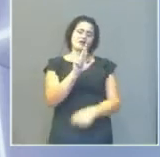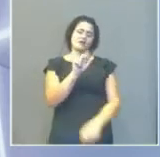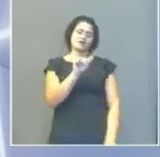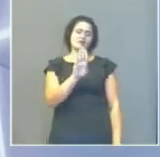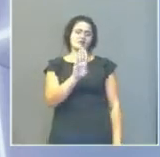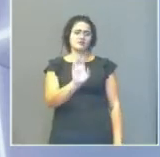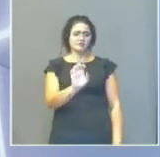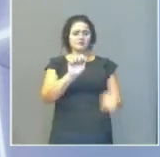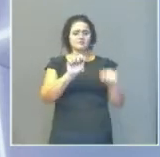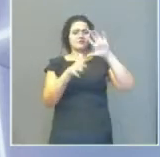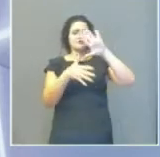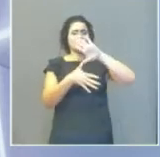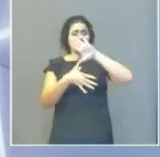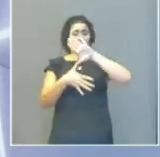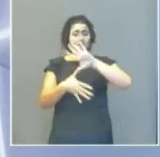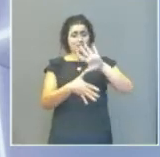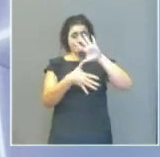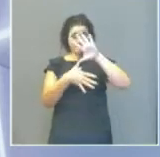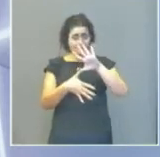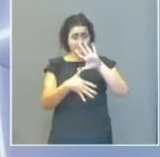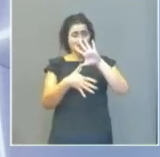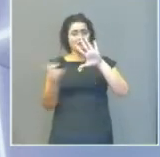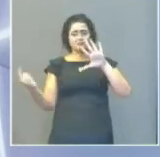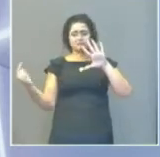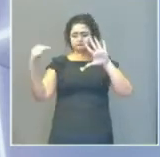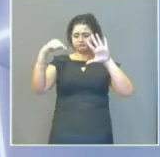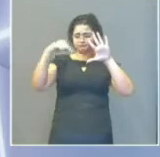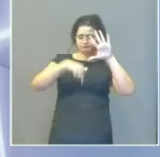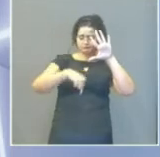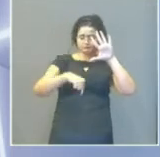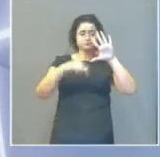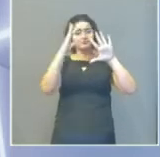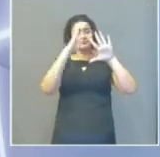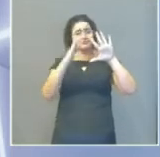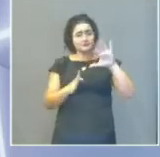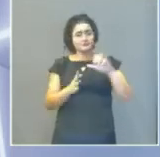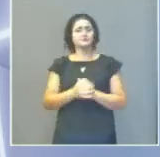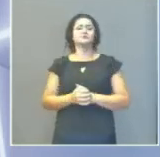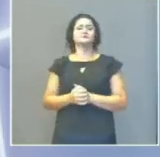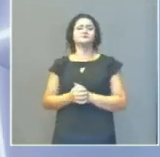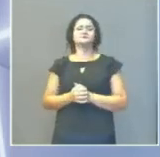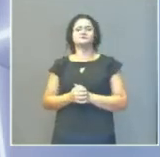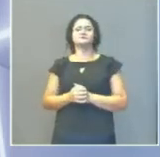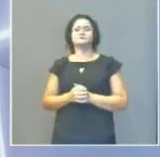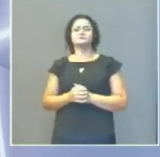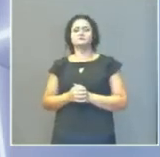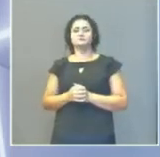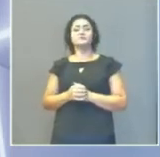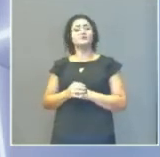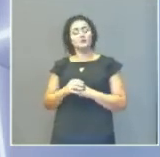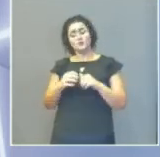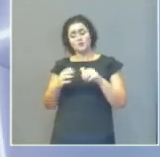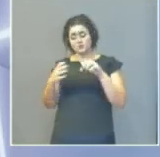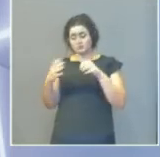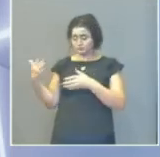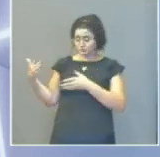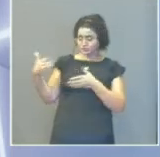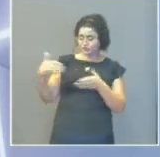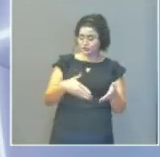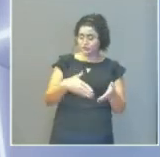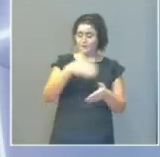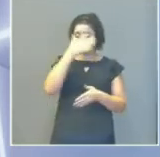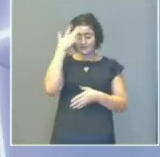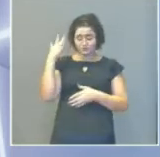Brazil. Brazil received the bulk of Afro descendants and